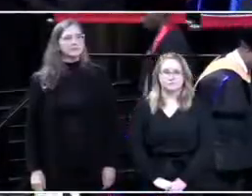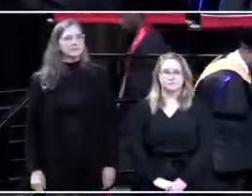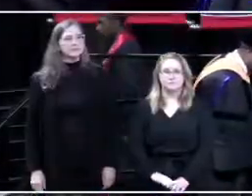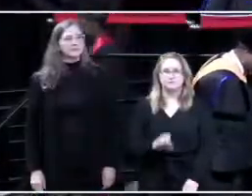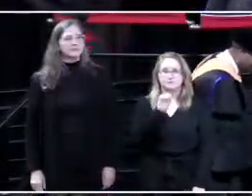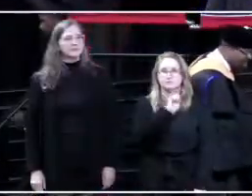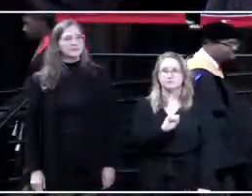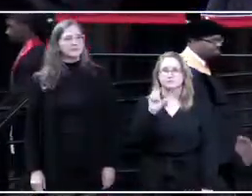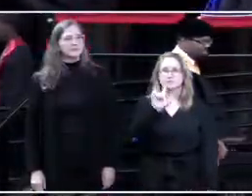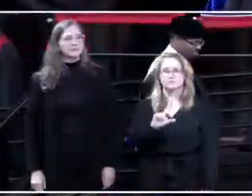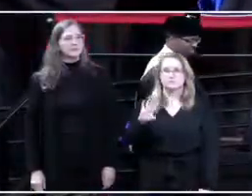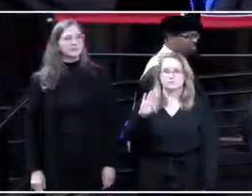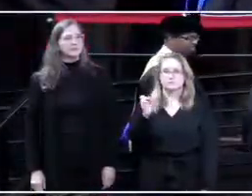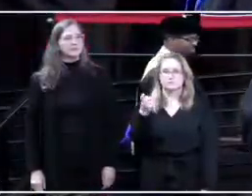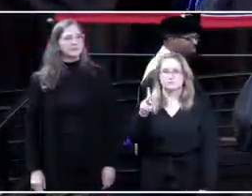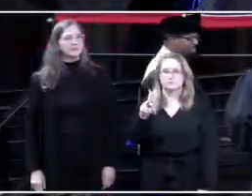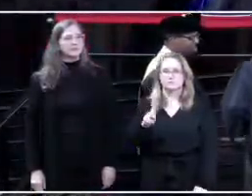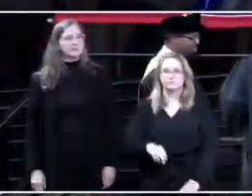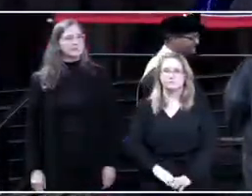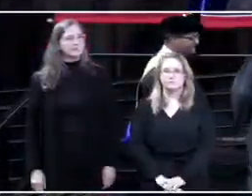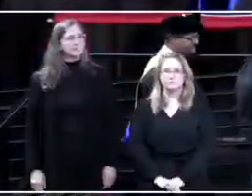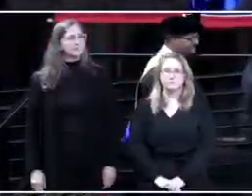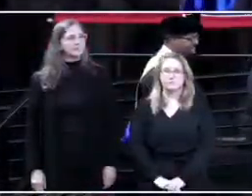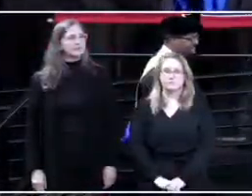Simon Levander Brock.